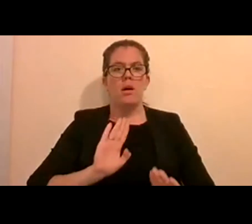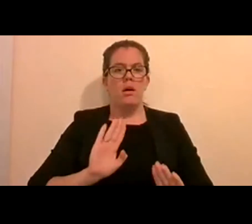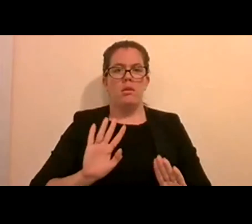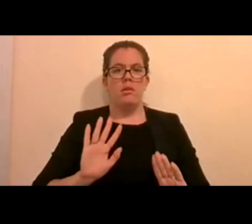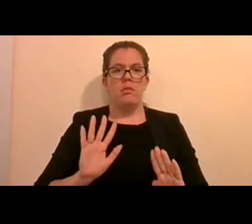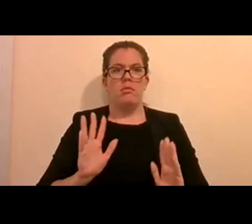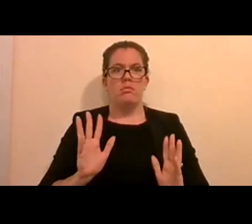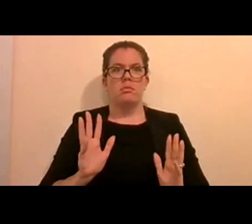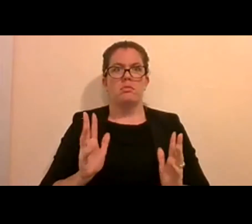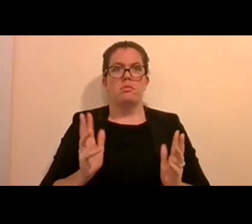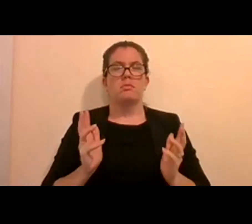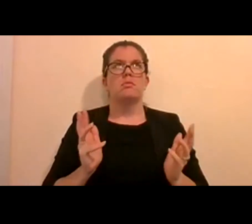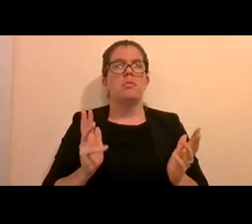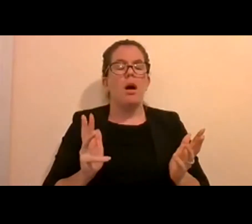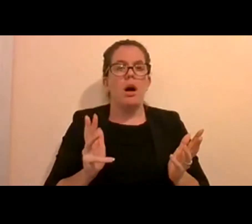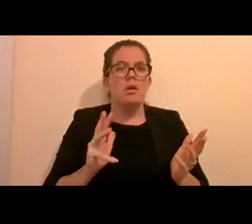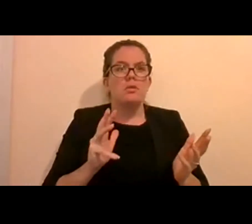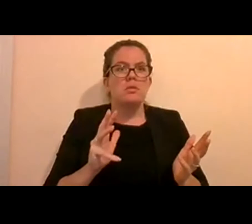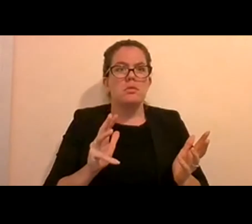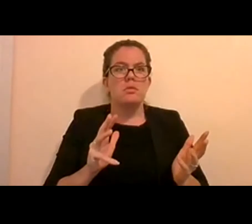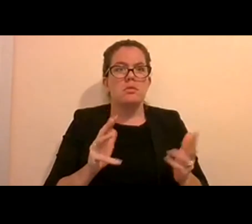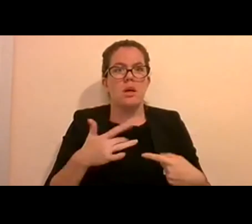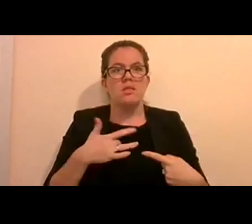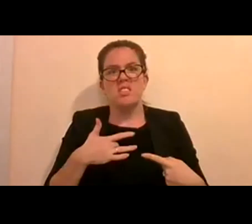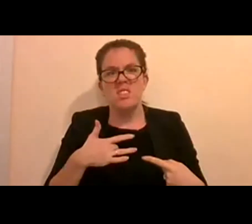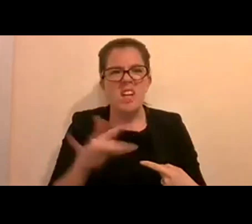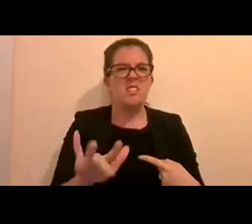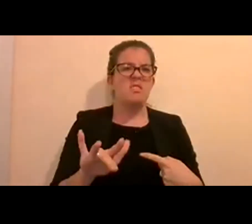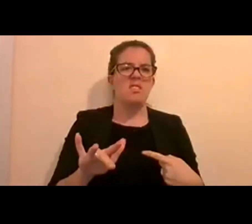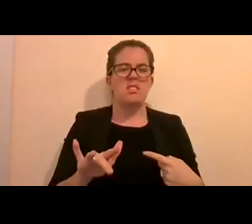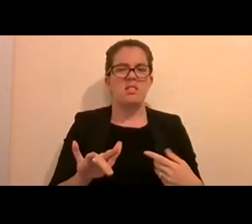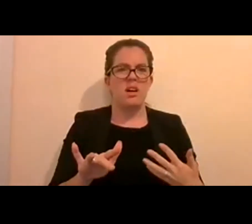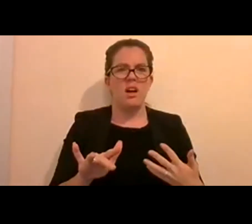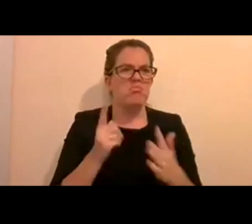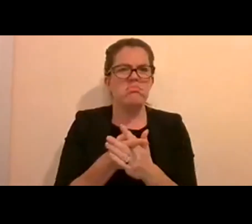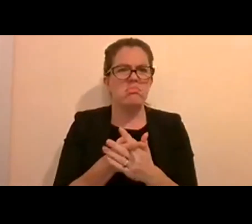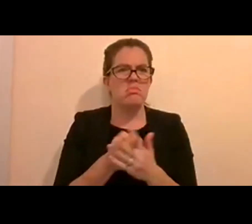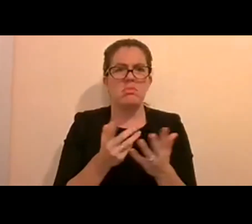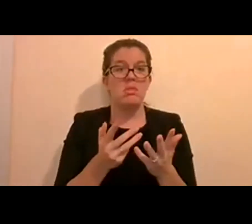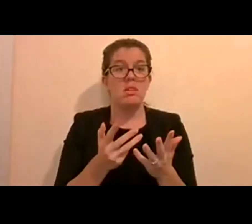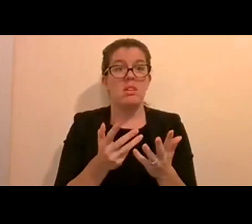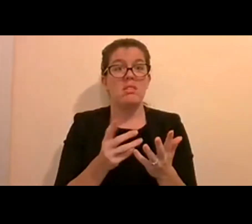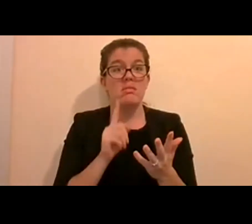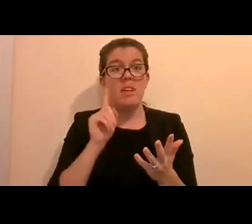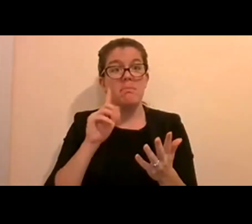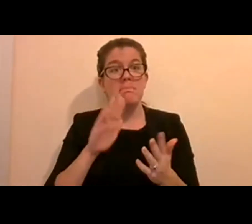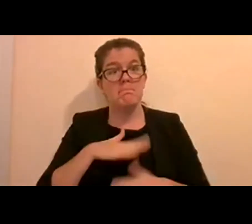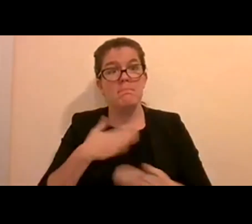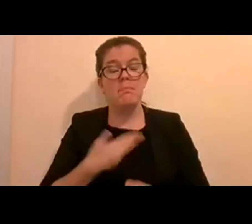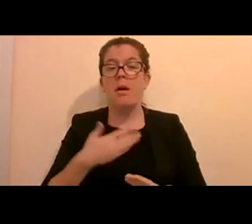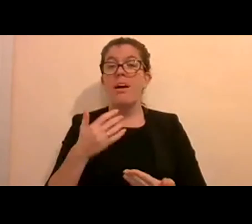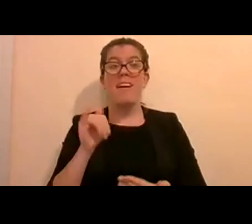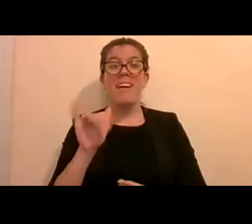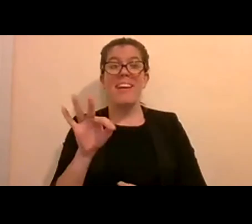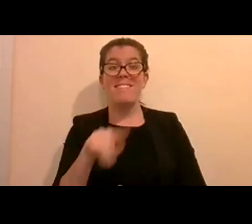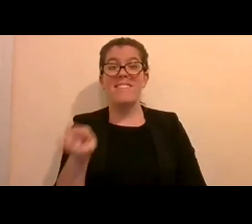it's just so insensitive that it has been so limited. Now, again, tonight, if any of you are going to watch the